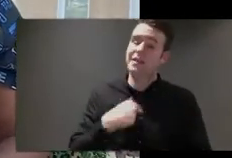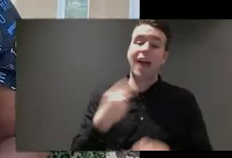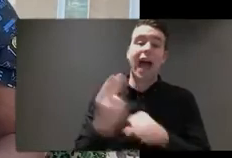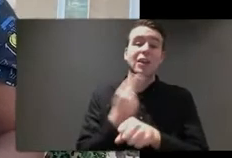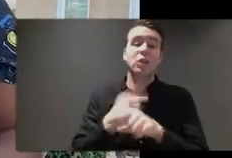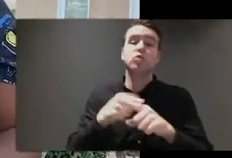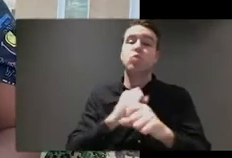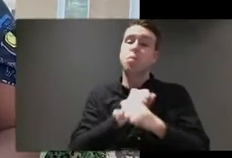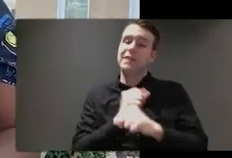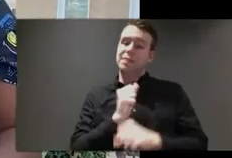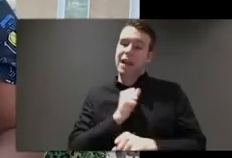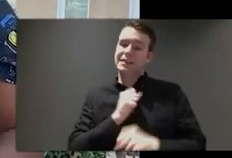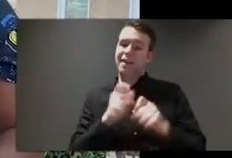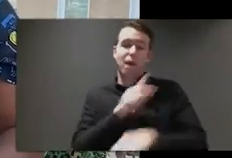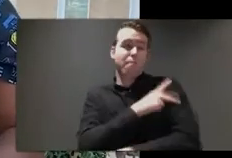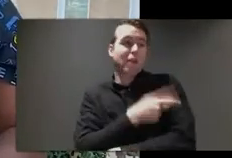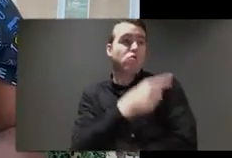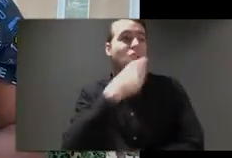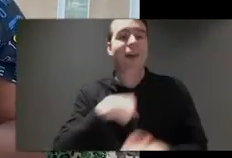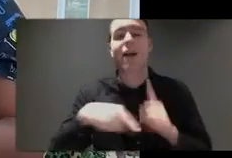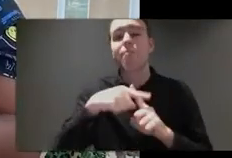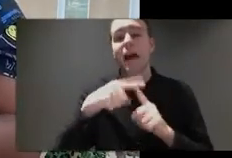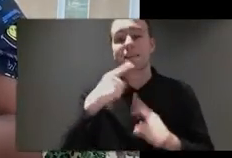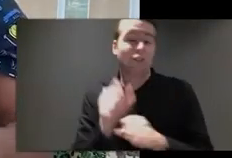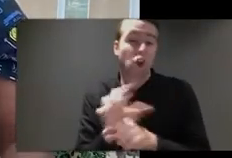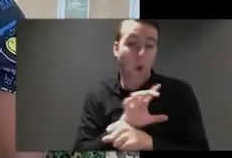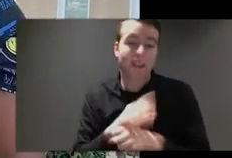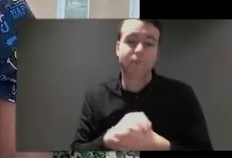to protect ourselves from patients who are positive for COVID.